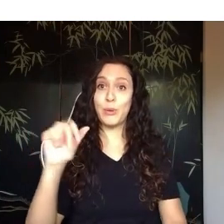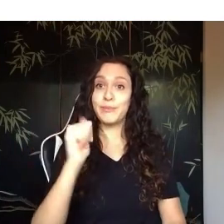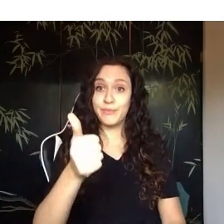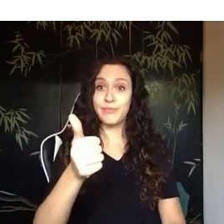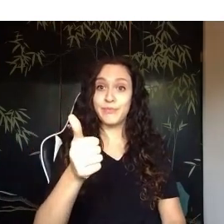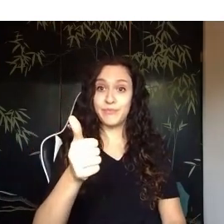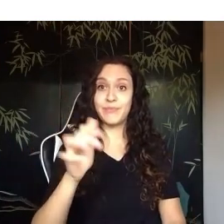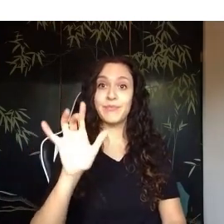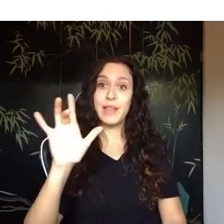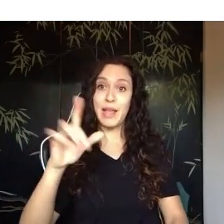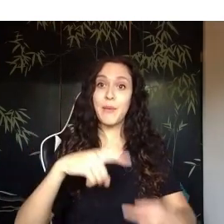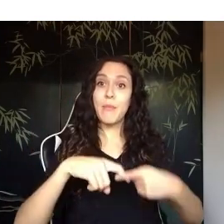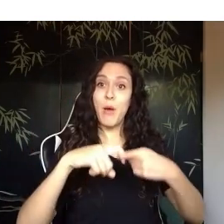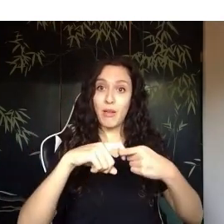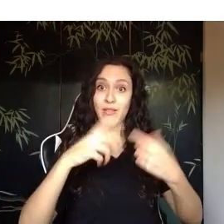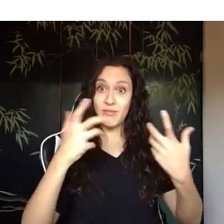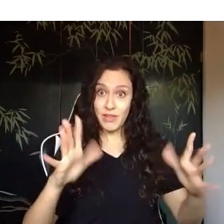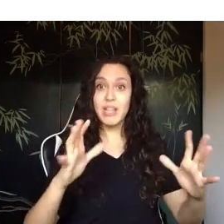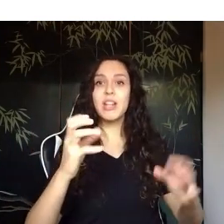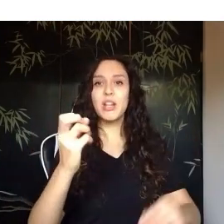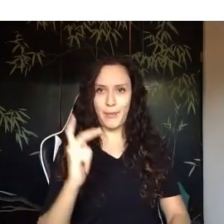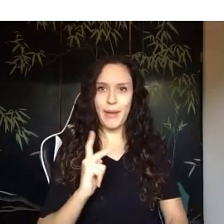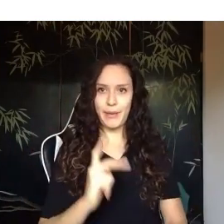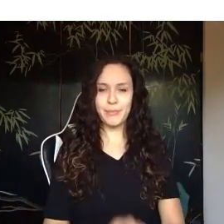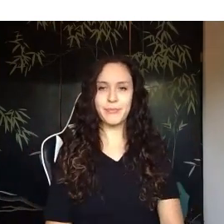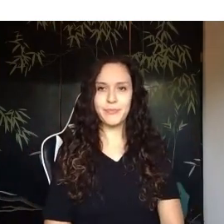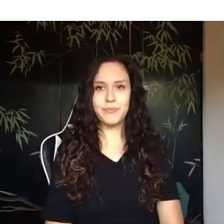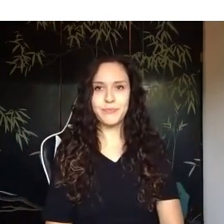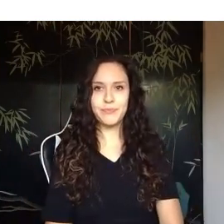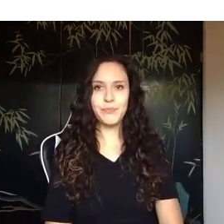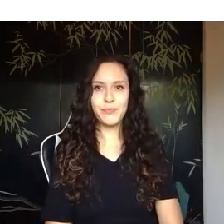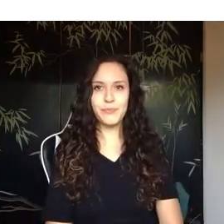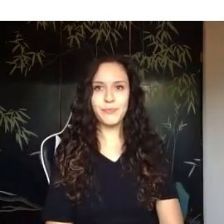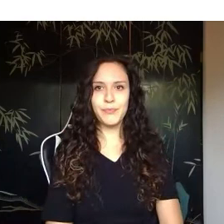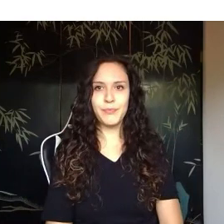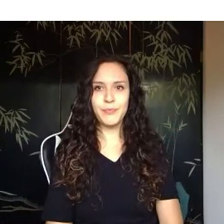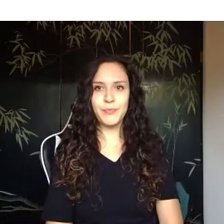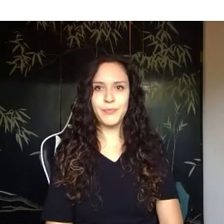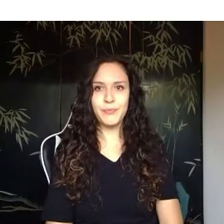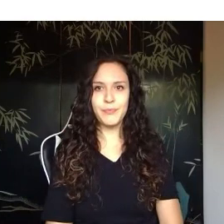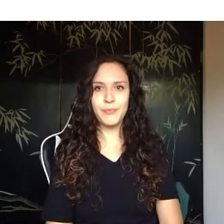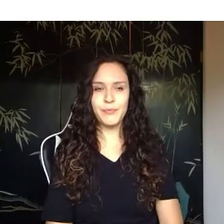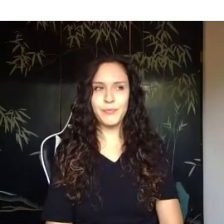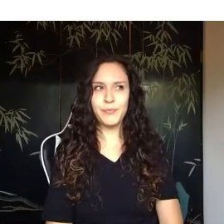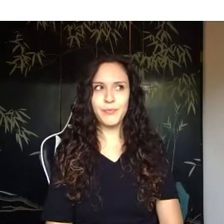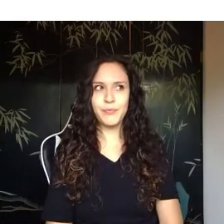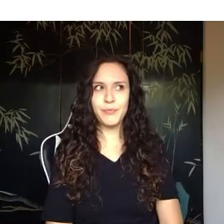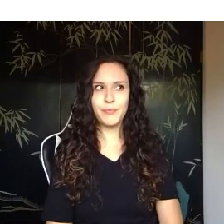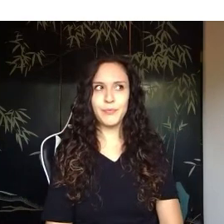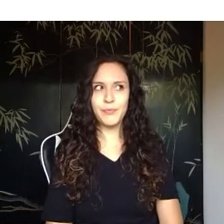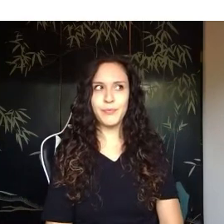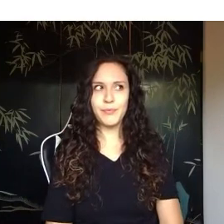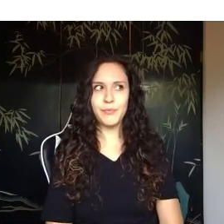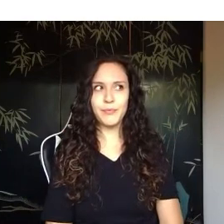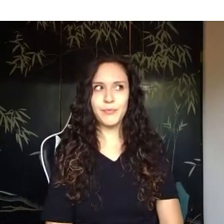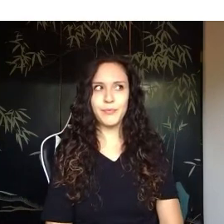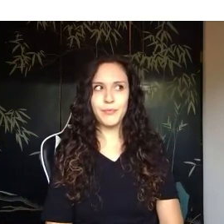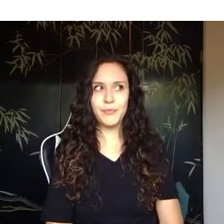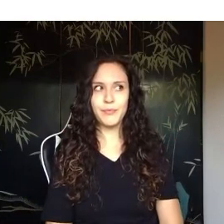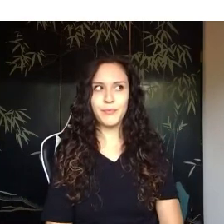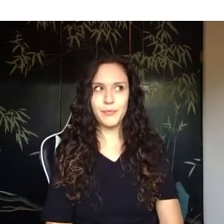All right, go ahead and try this one. Press pause after this, try this one, and then come back. Go ahead, press pause.